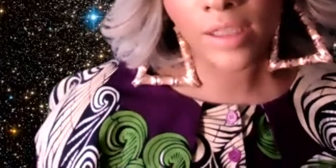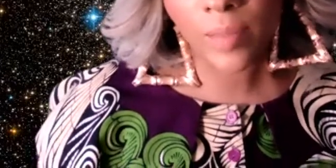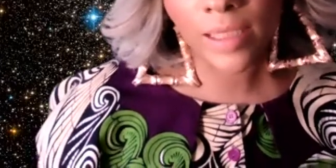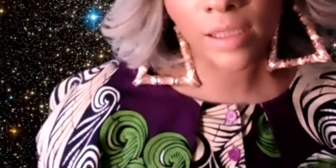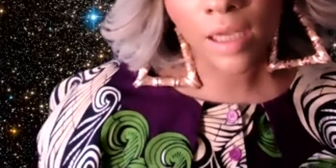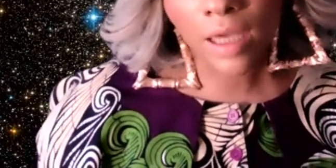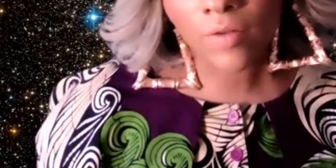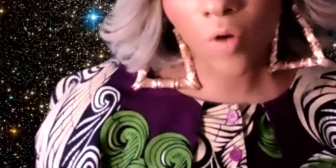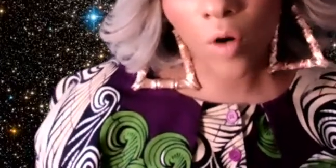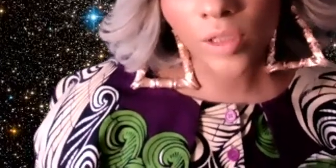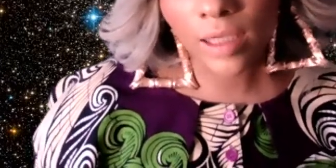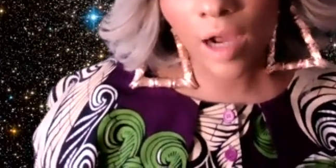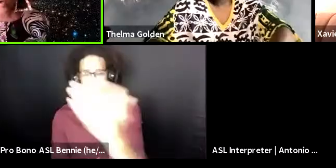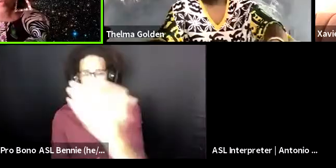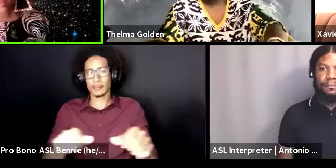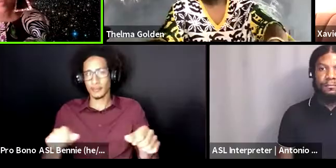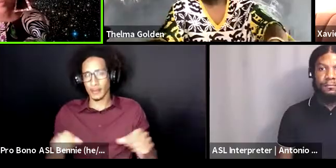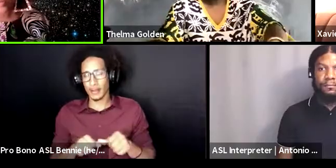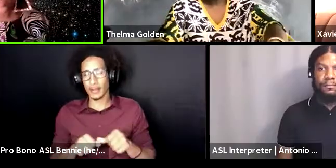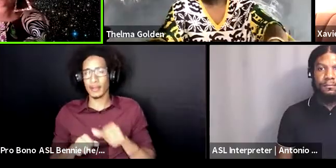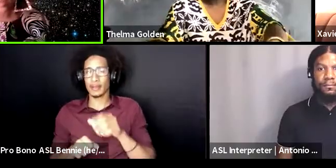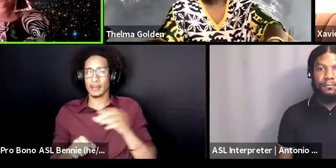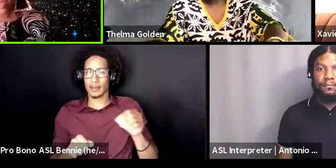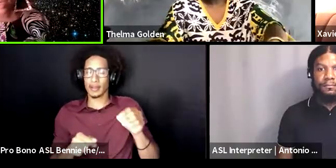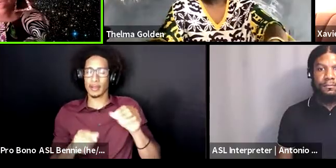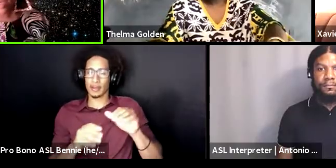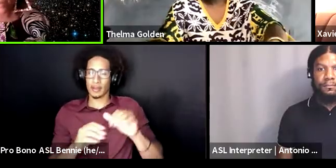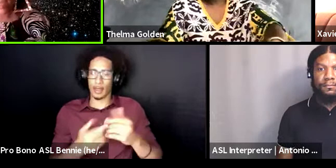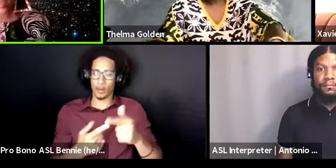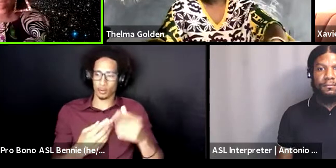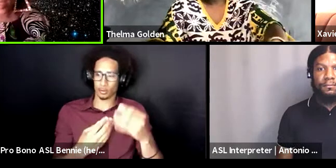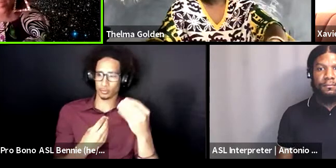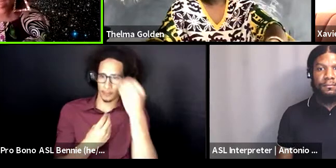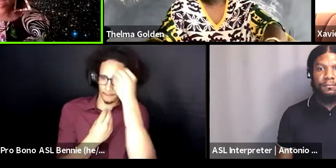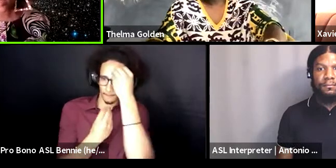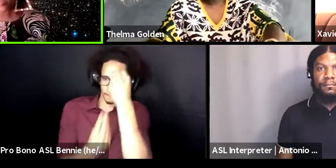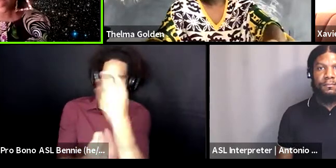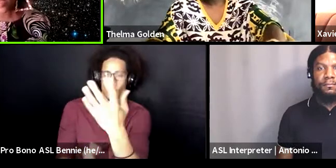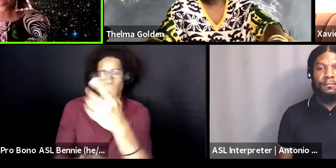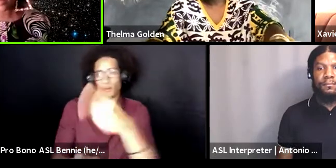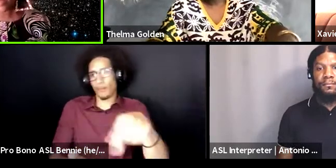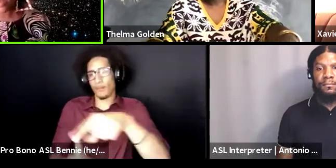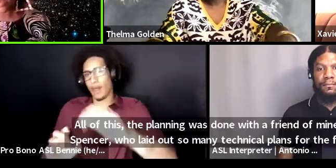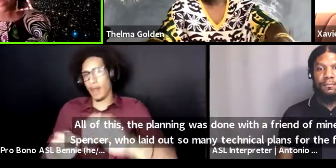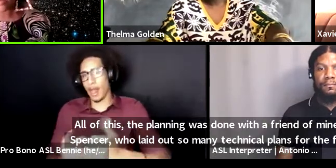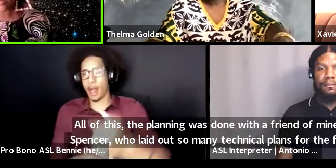how that space informs you on how it wants to be treated and shaped. And